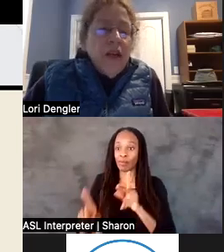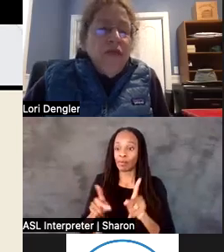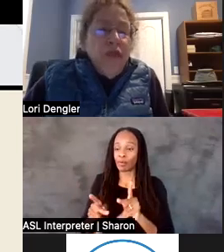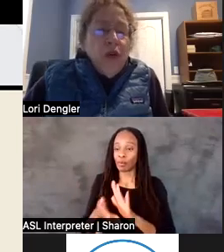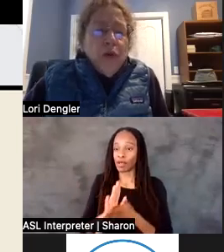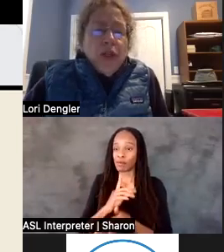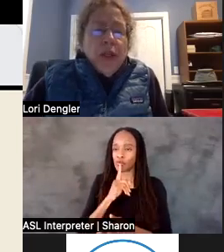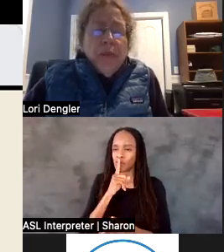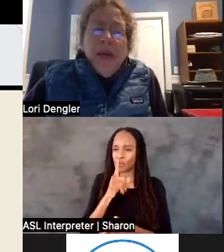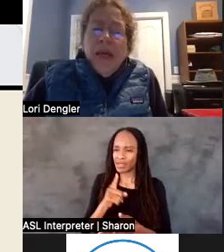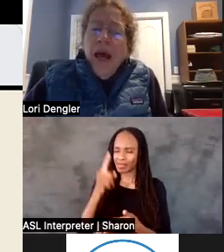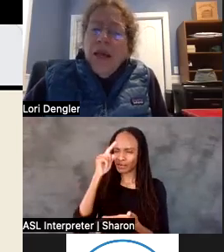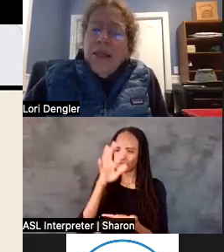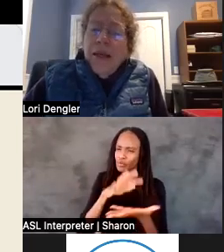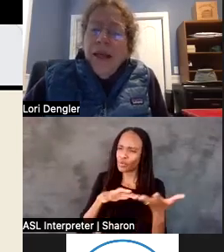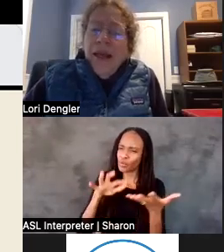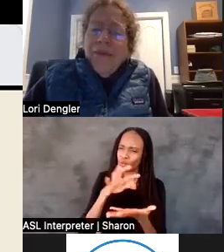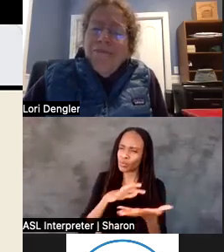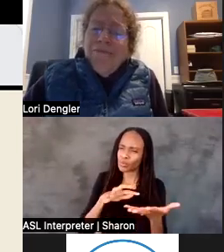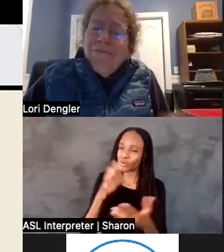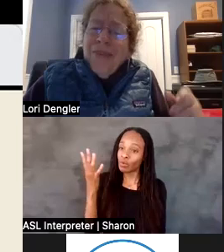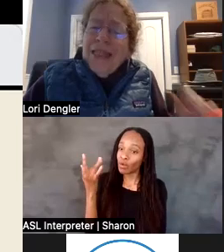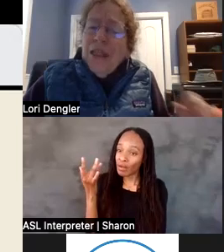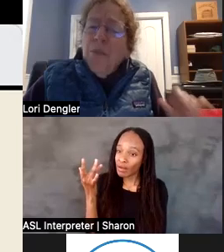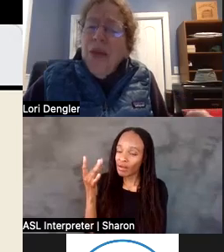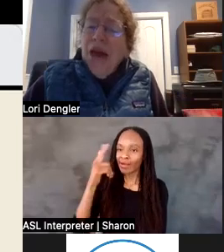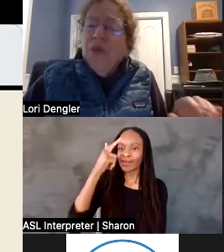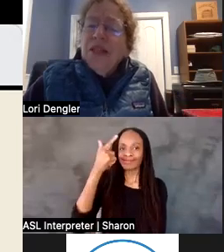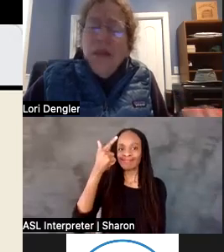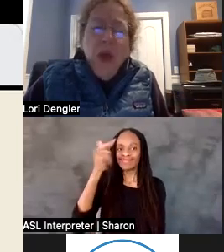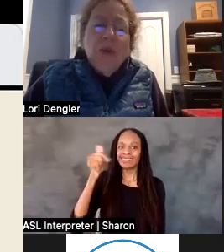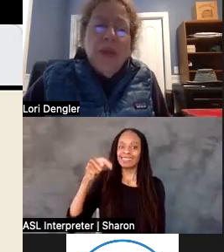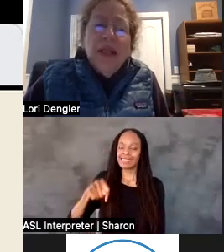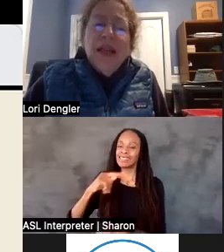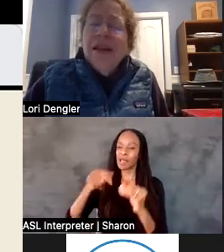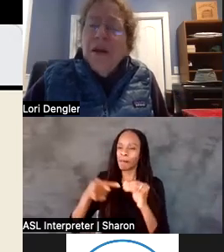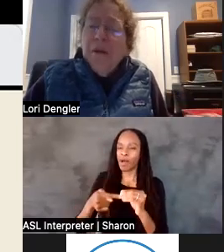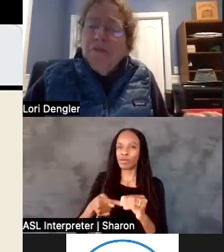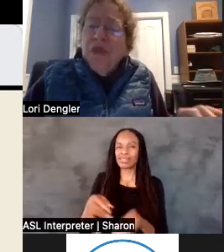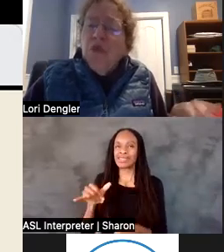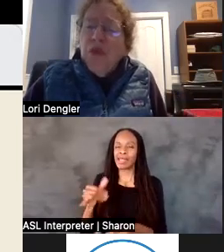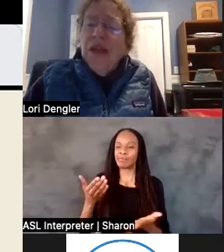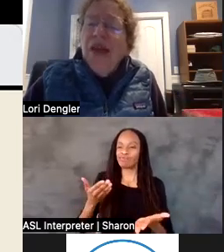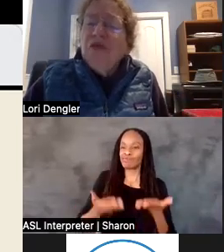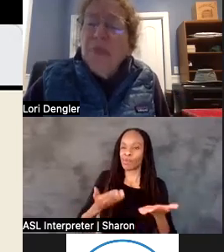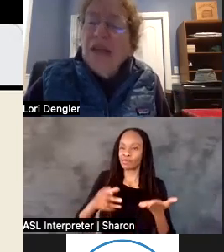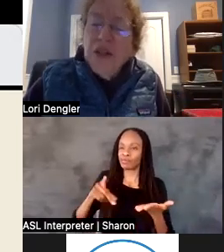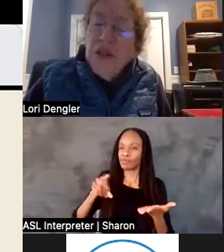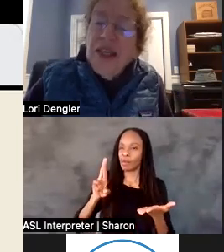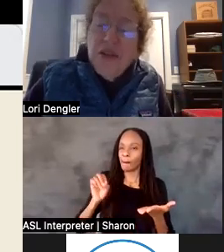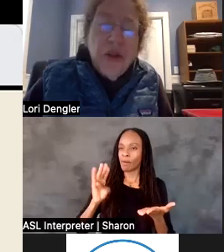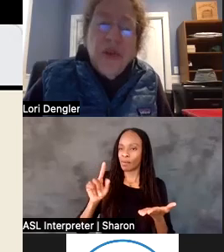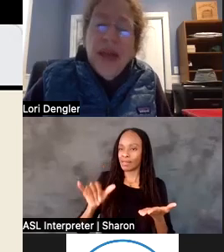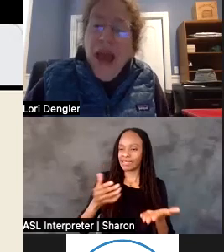really confused because this is about the same probability that we would have of a